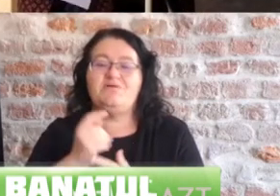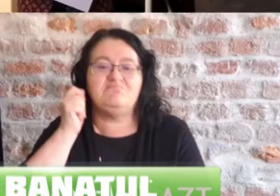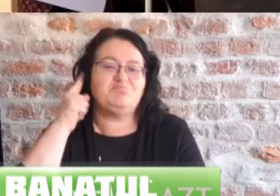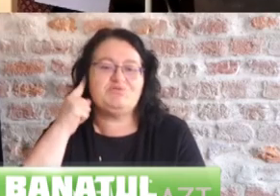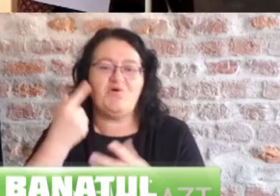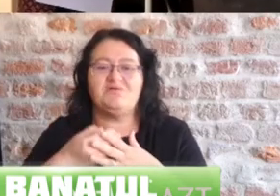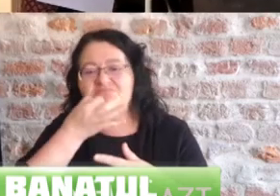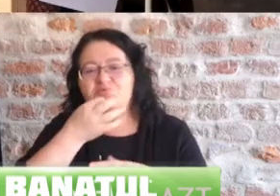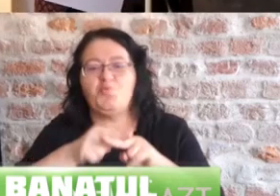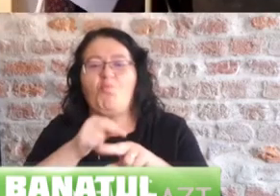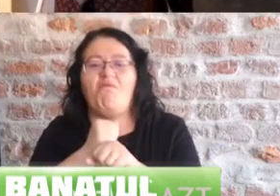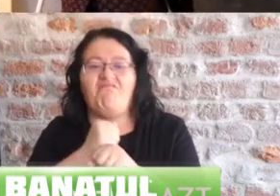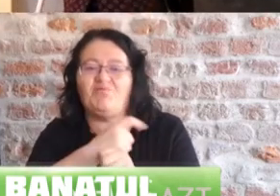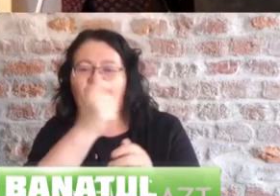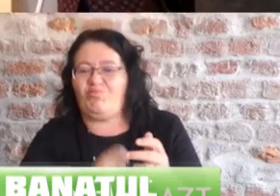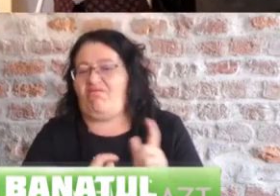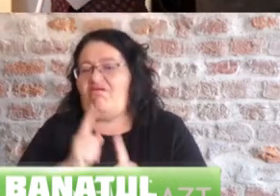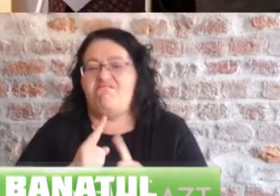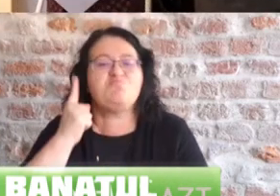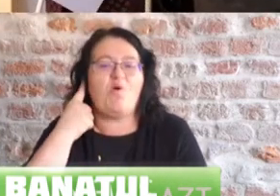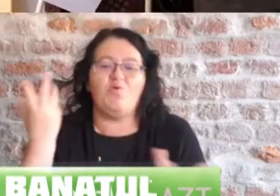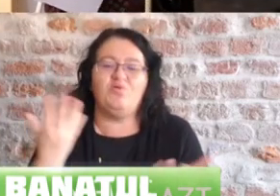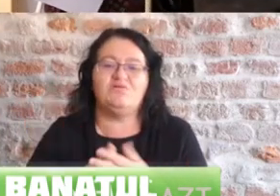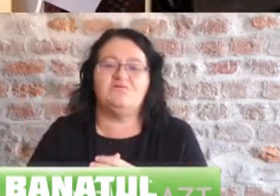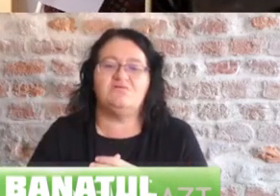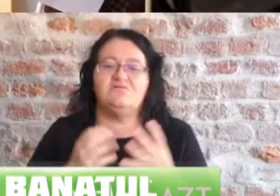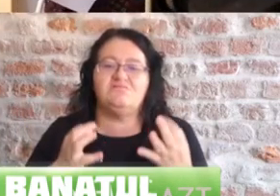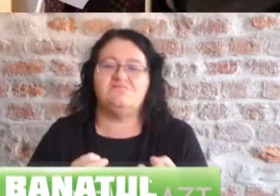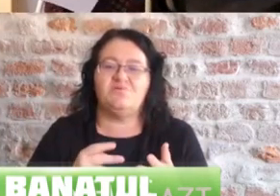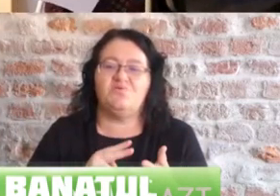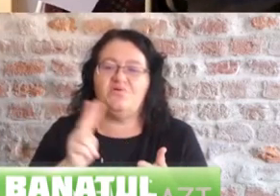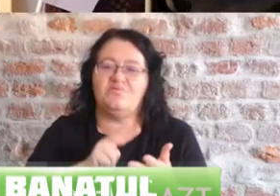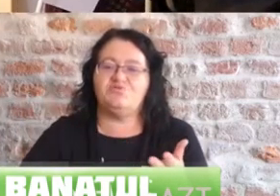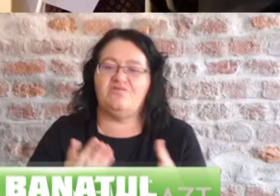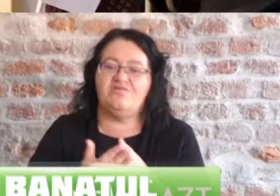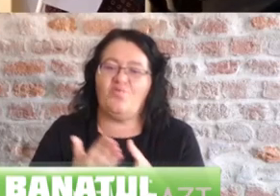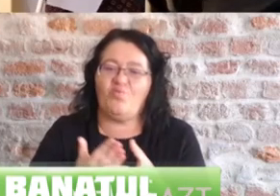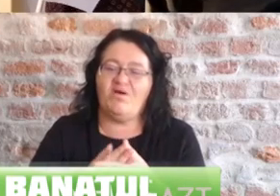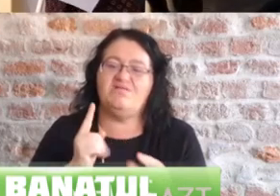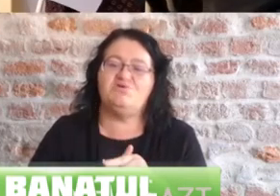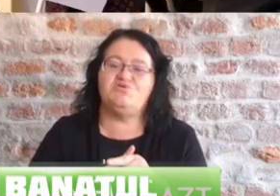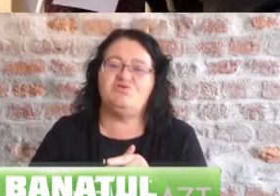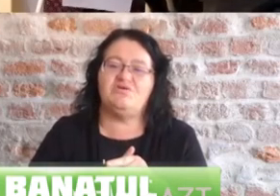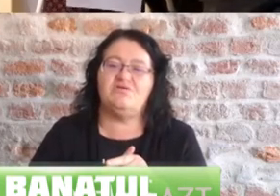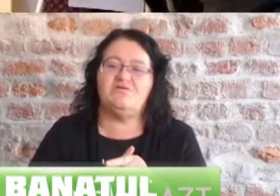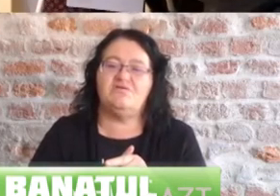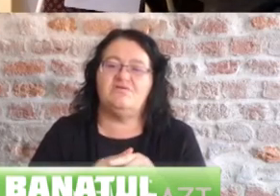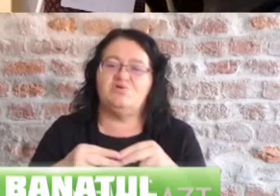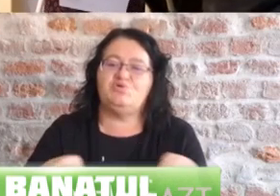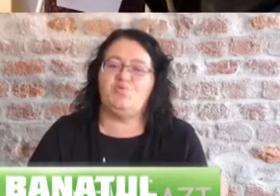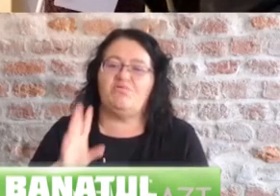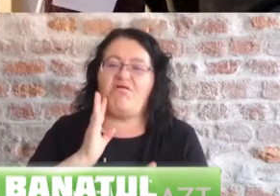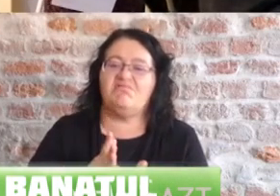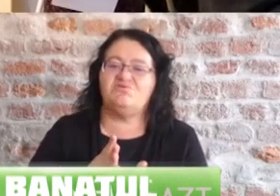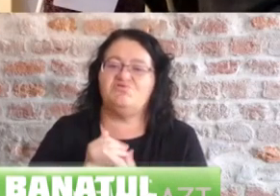been excellent. Of course, now I am reading a document, which is the jury statement,